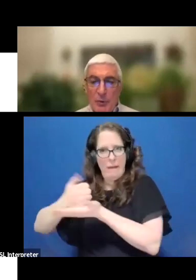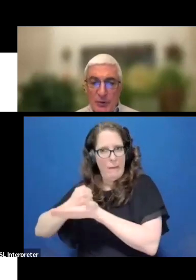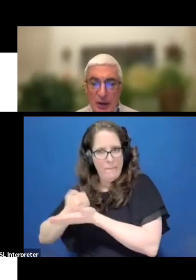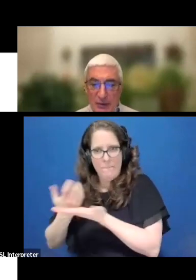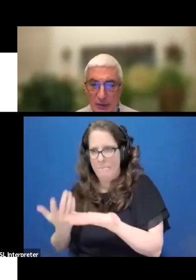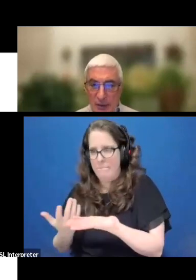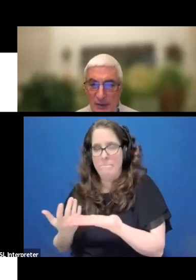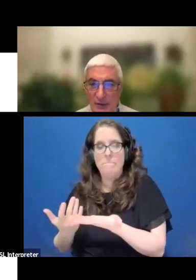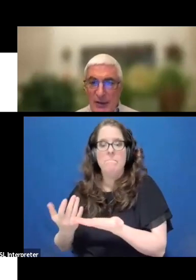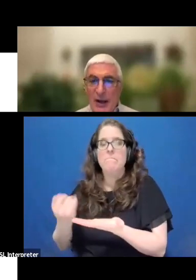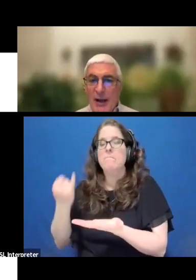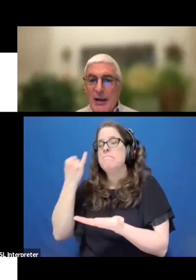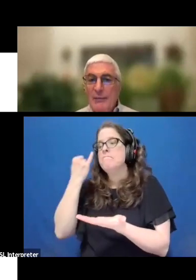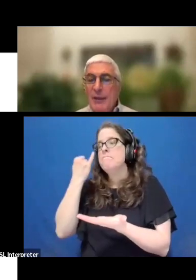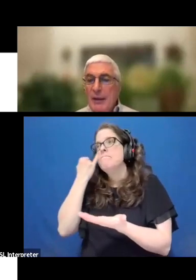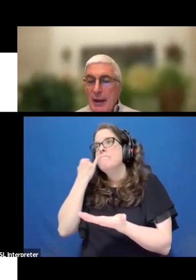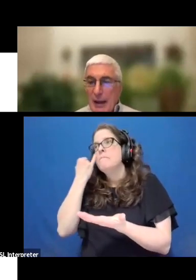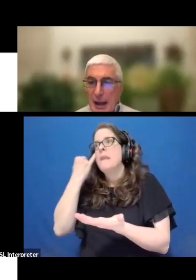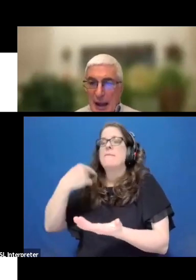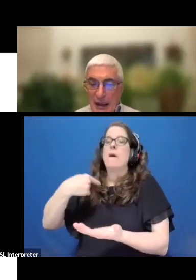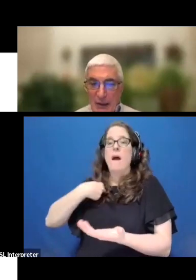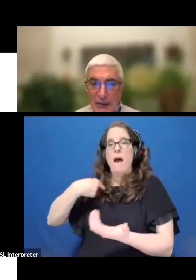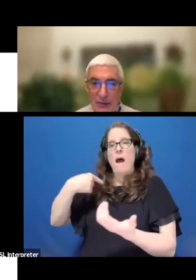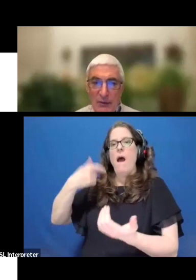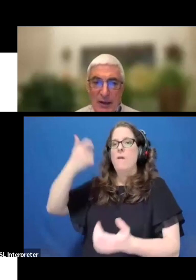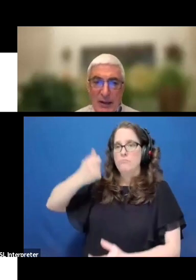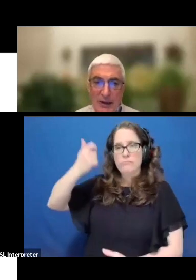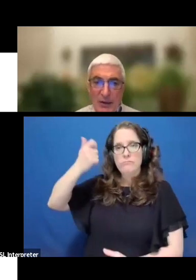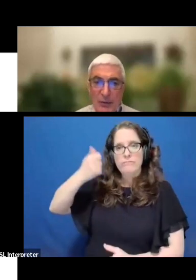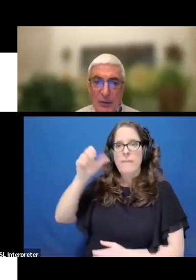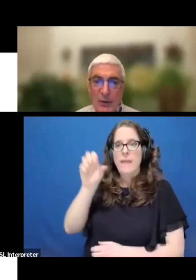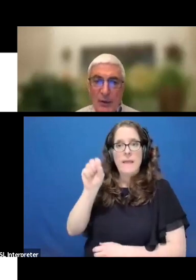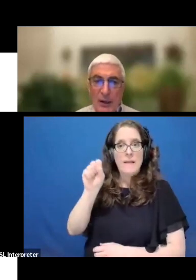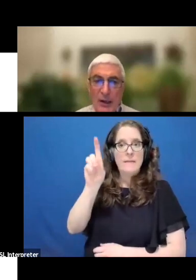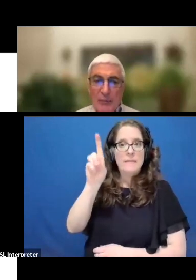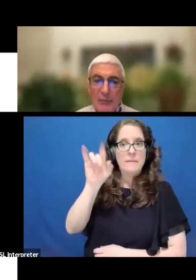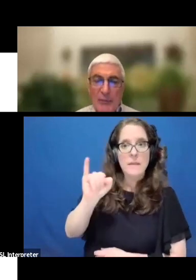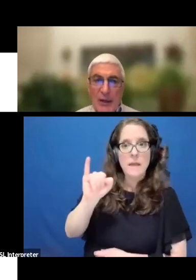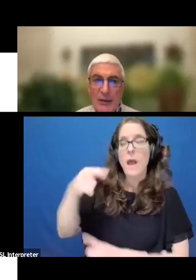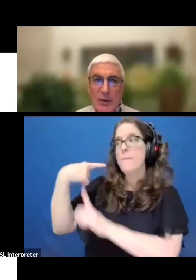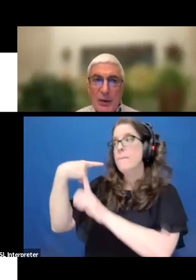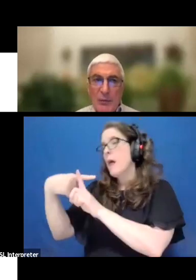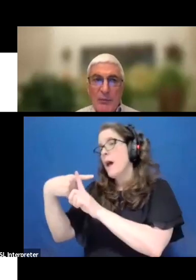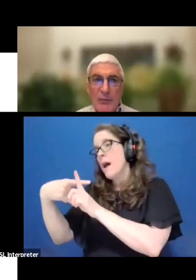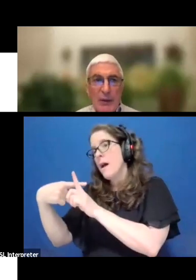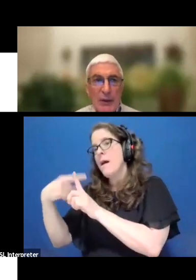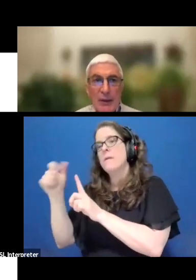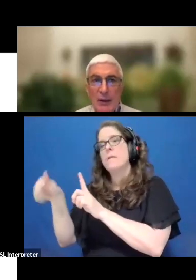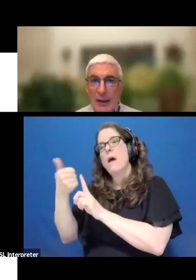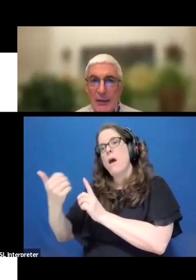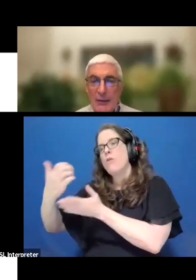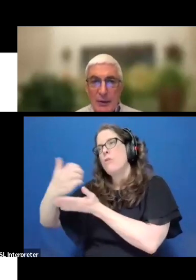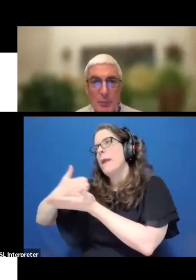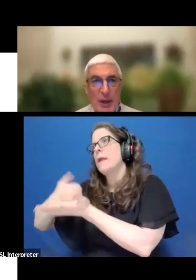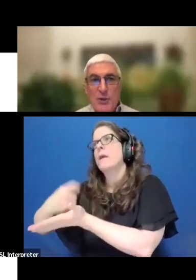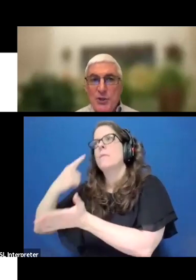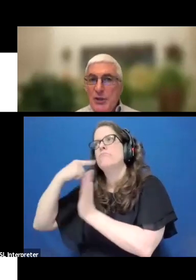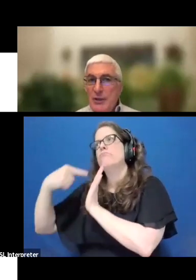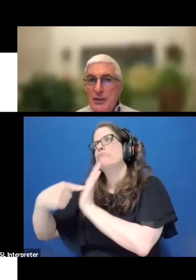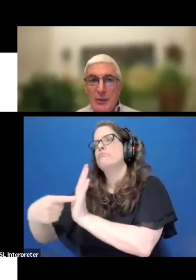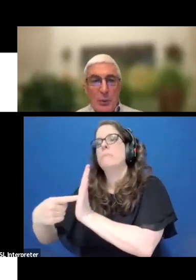If a person gets SSDI and they get other income like